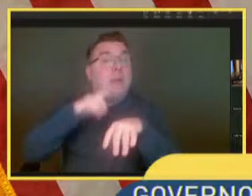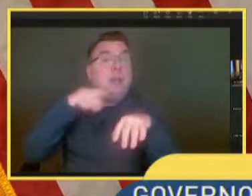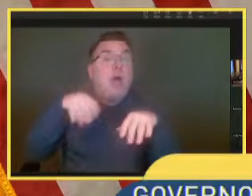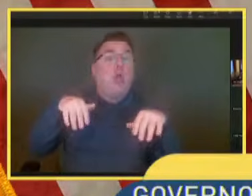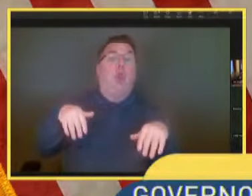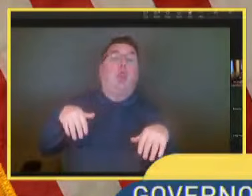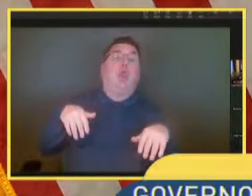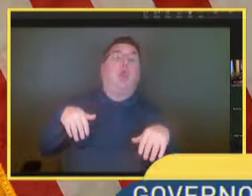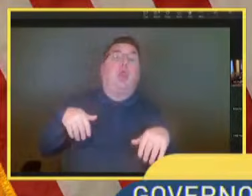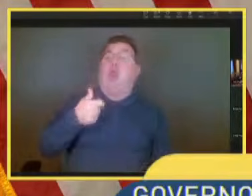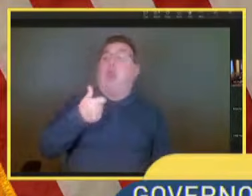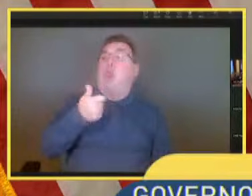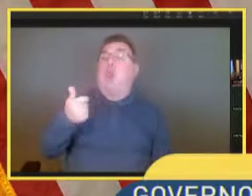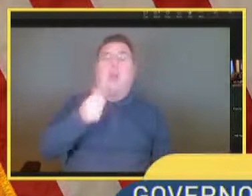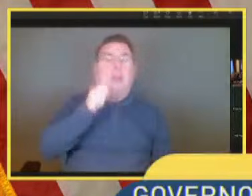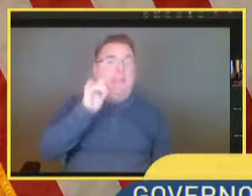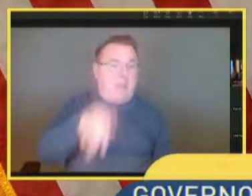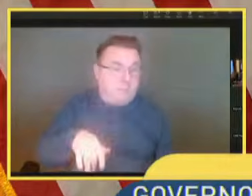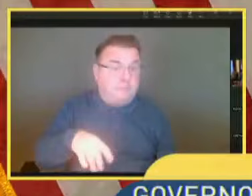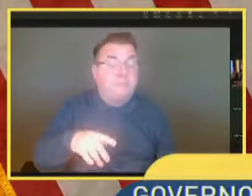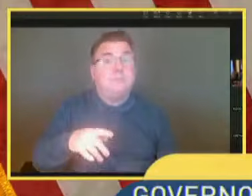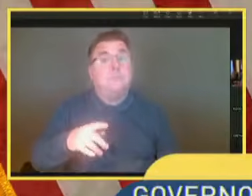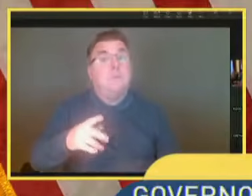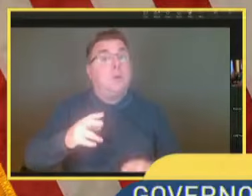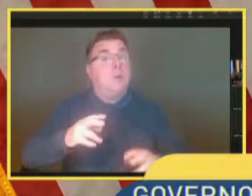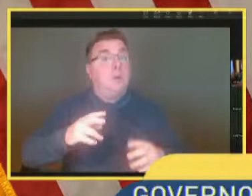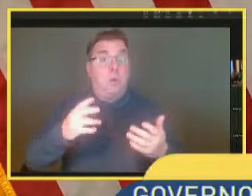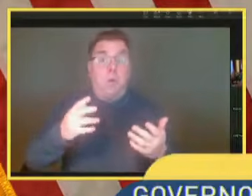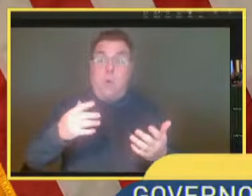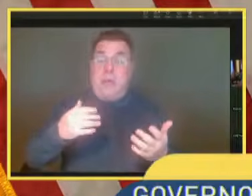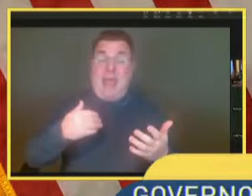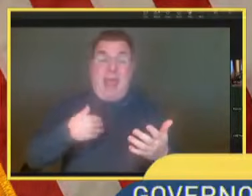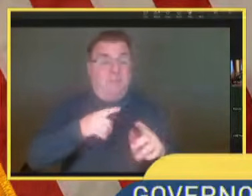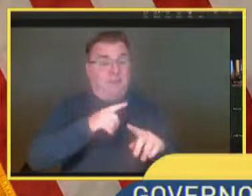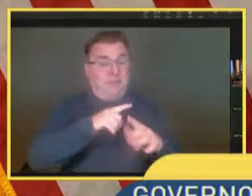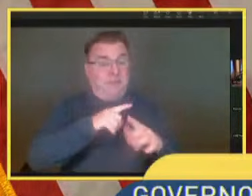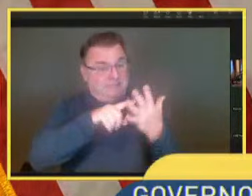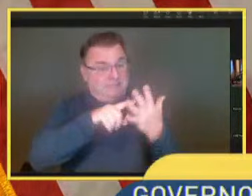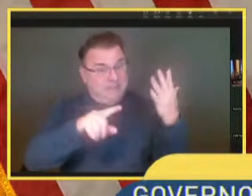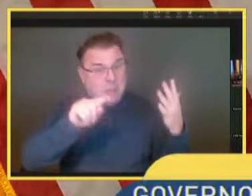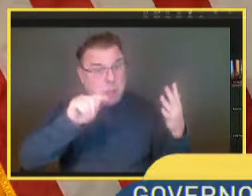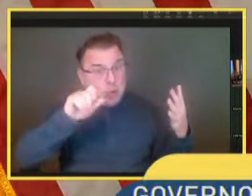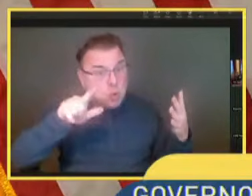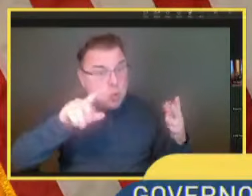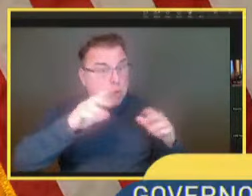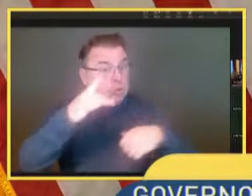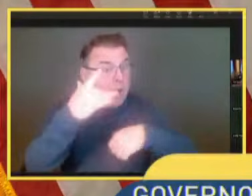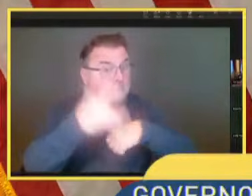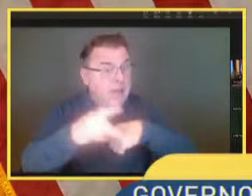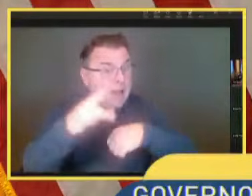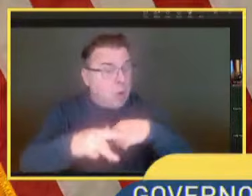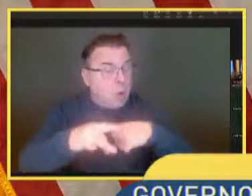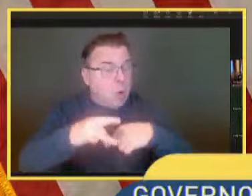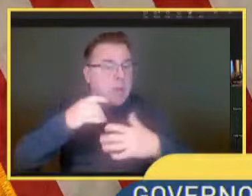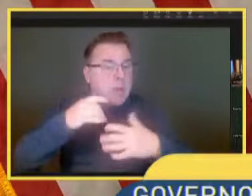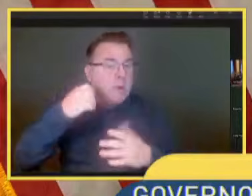happening, and we are prepared to use every tool at our disposal to mitigate against the harms inflicted by